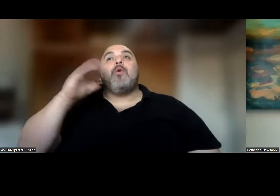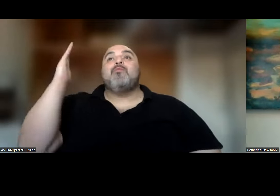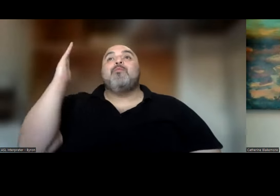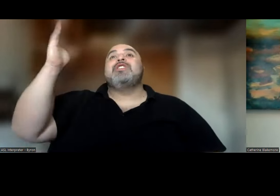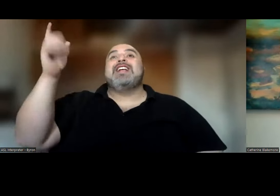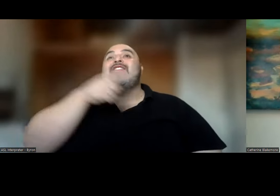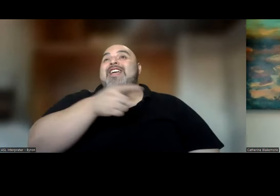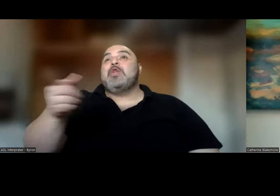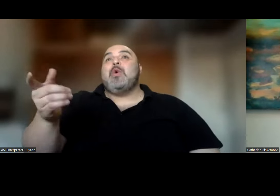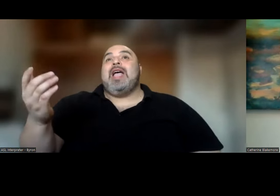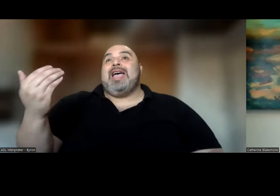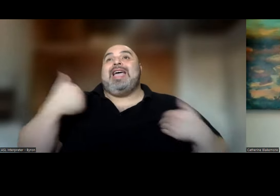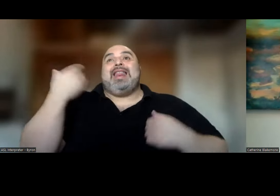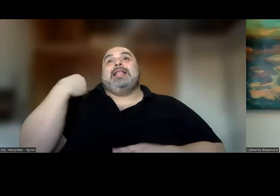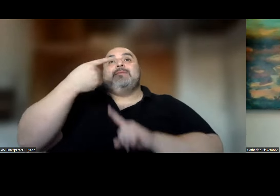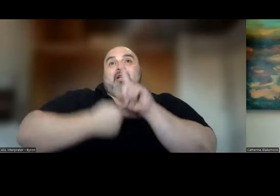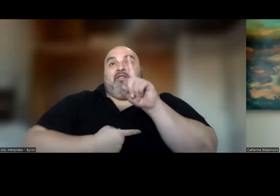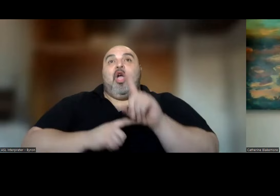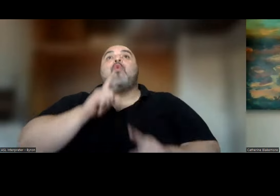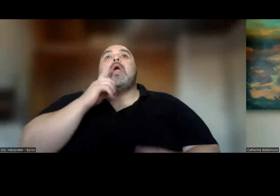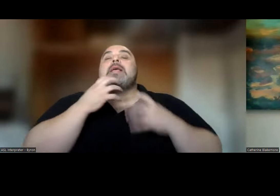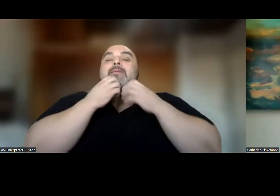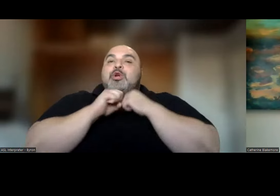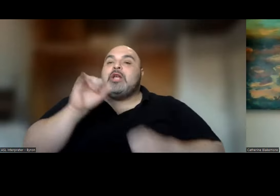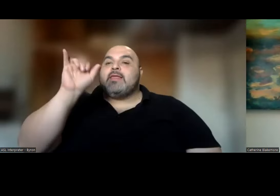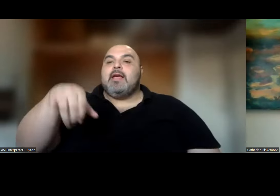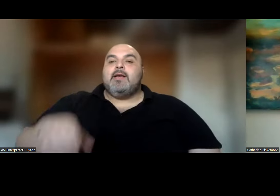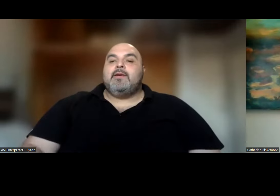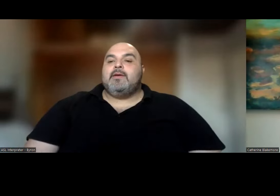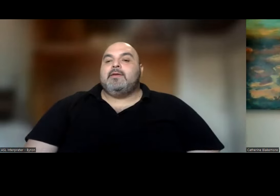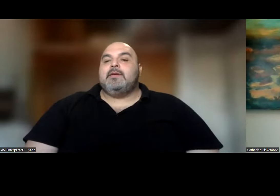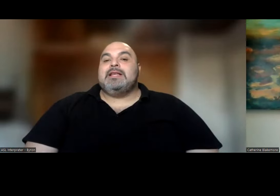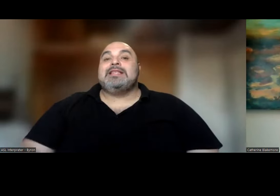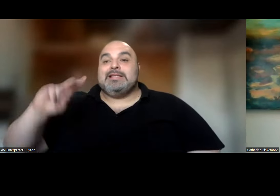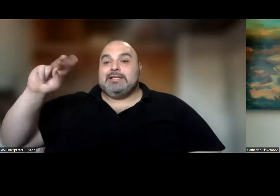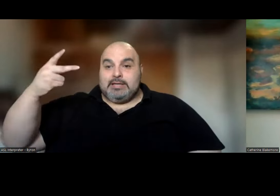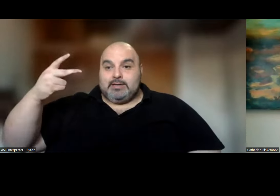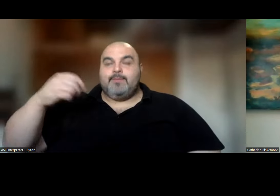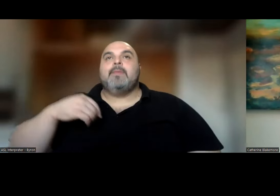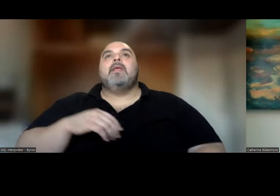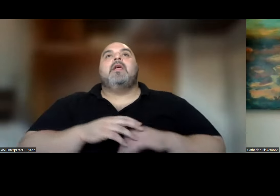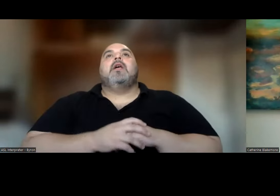you had last month. Really appreciated that. And secondly,